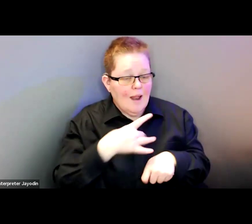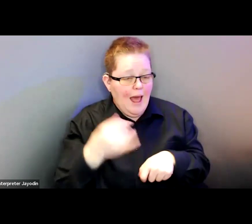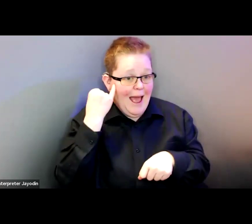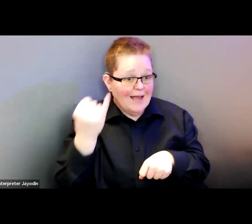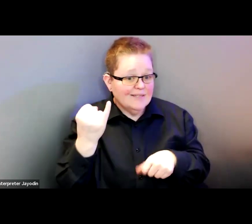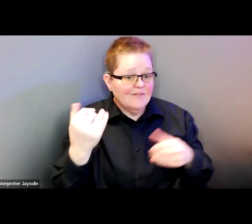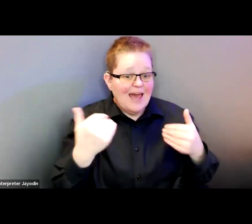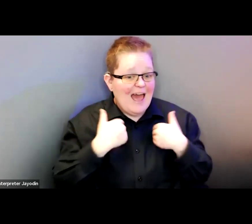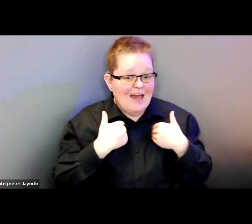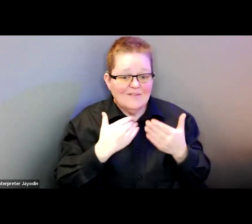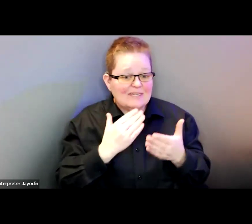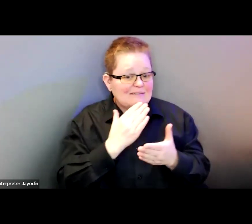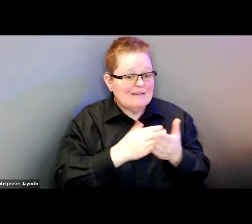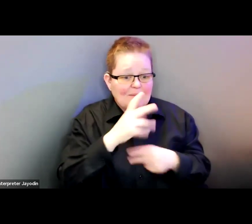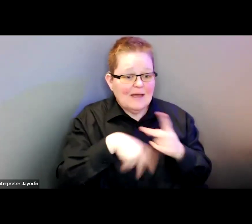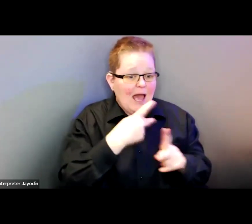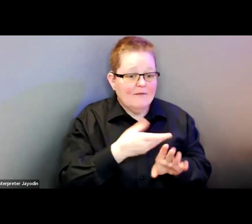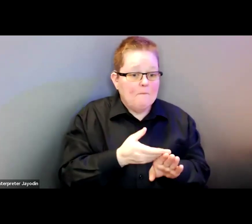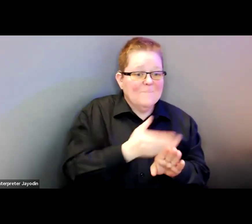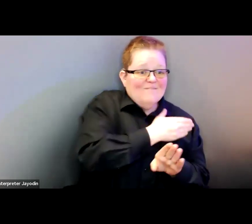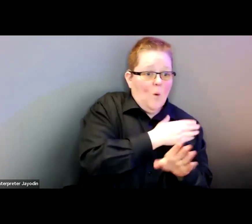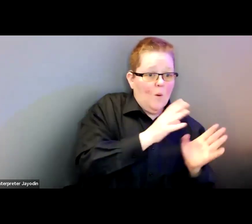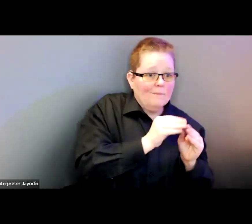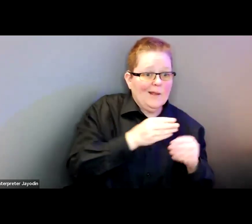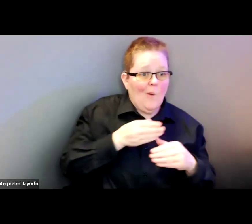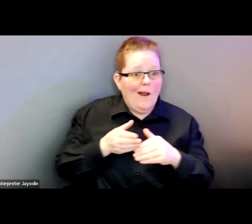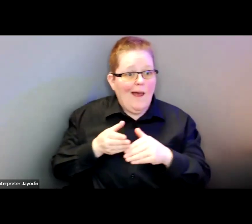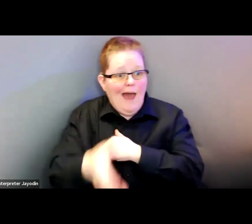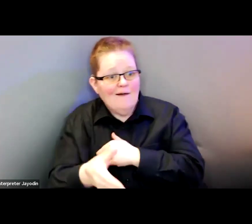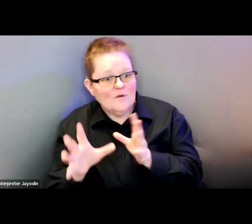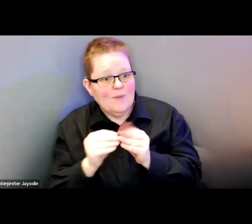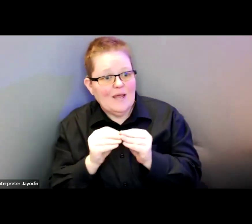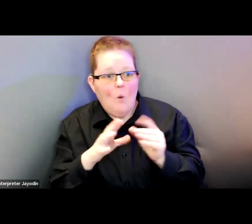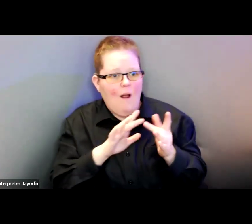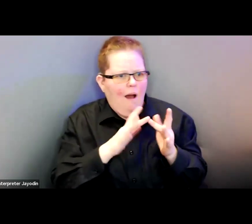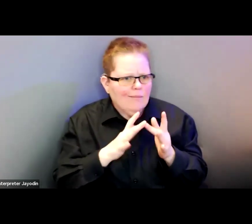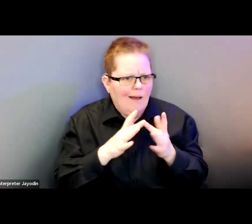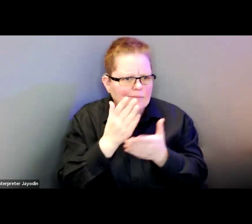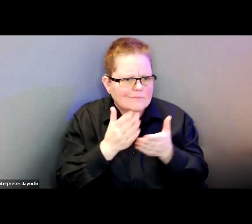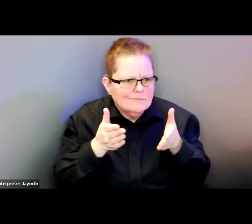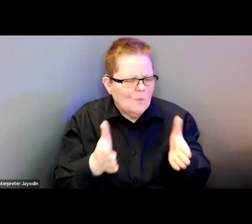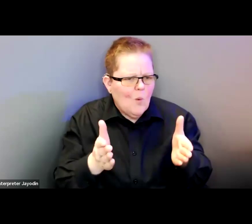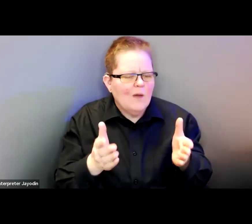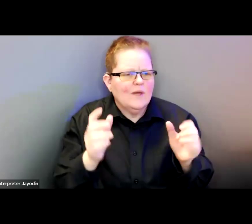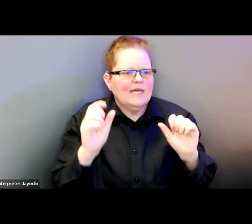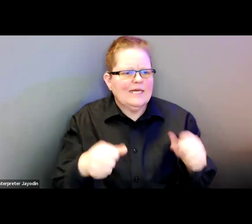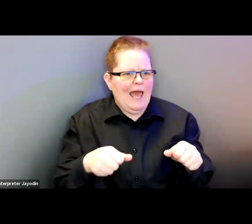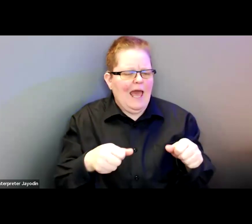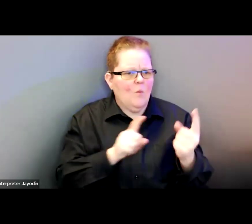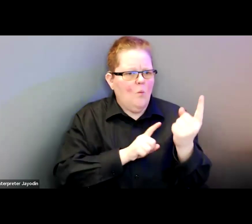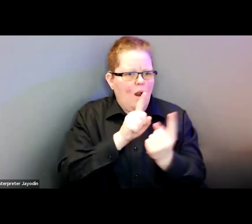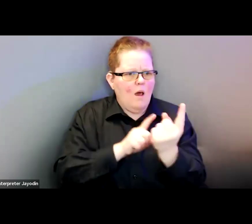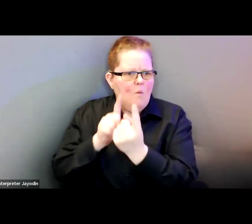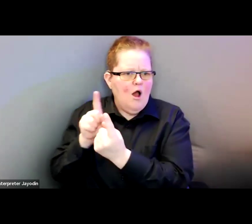some sort of either before the meeting or after the meeting or an online mechanism or something where we can engage on a one-on-one basis so people can